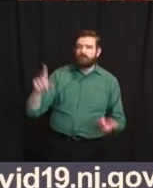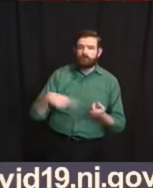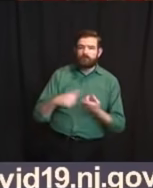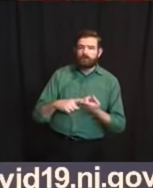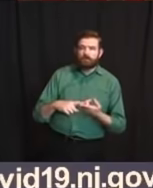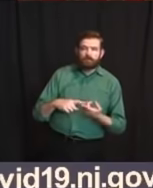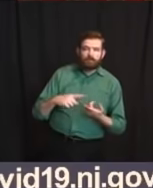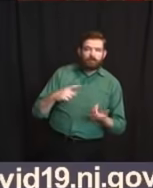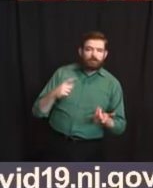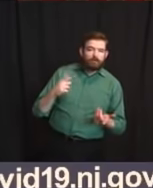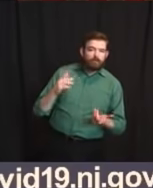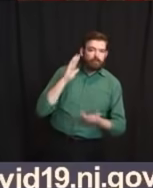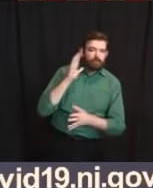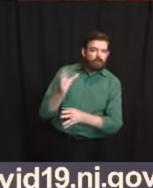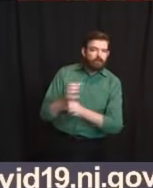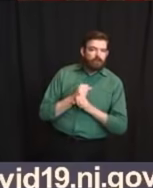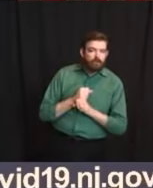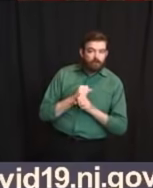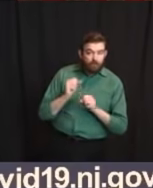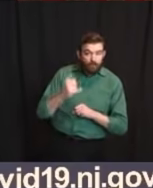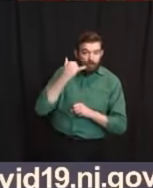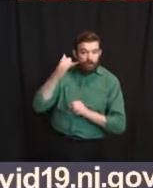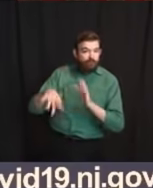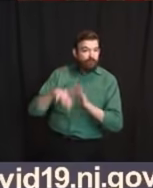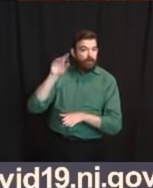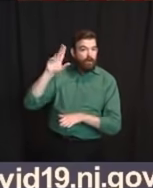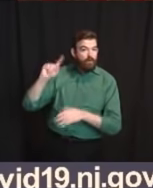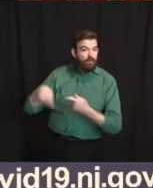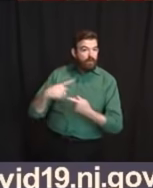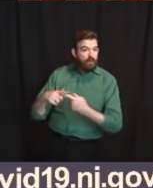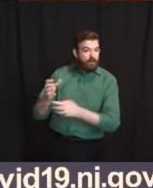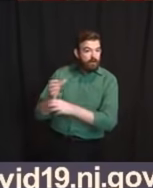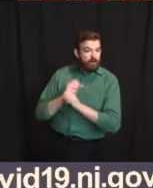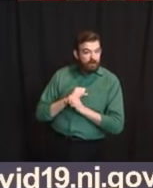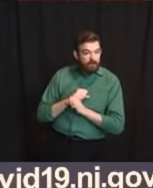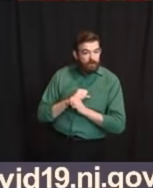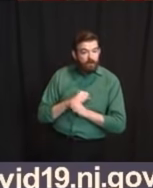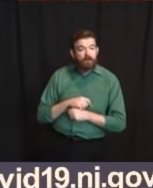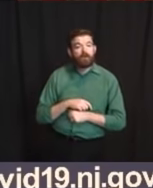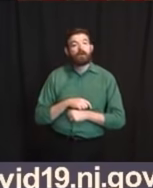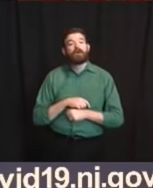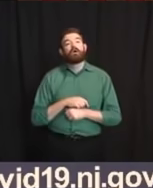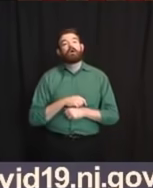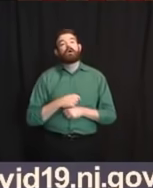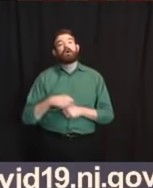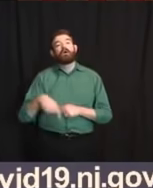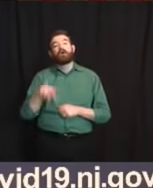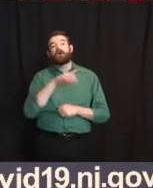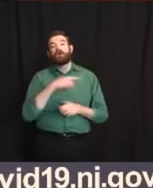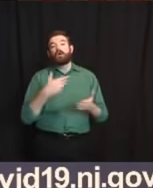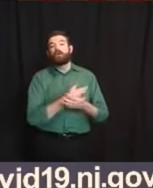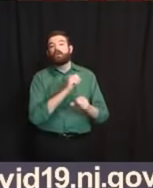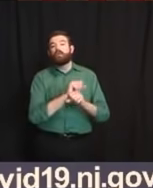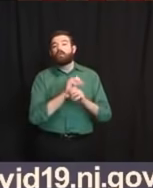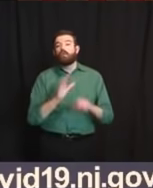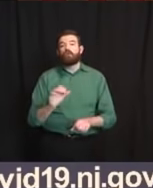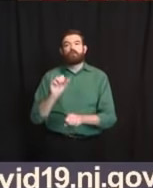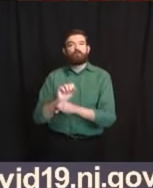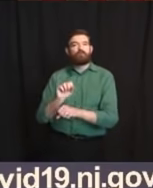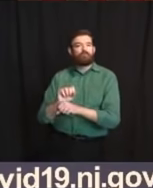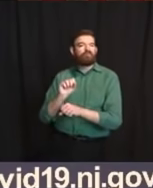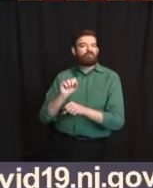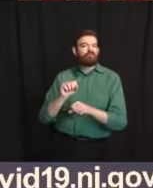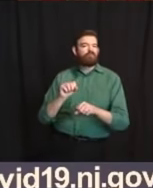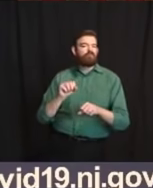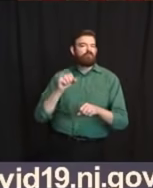And when will new workers hired to help the system be done with background checks and training? Do you have an update on how many inmates are in temporary home